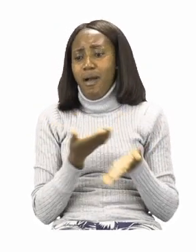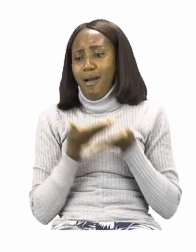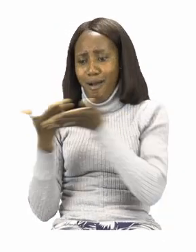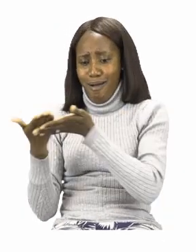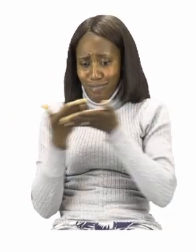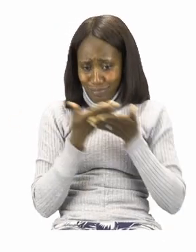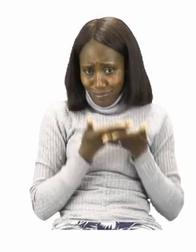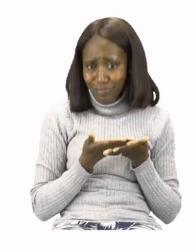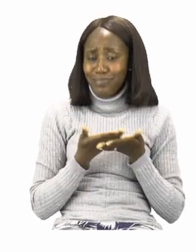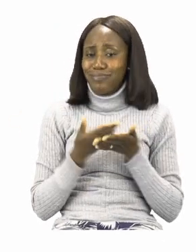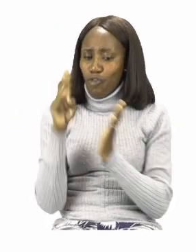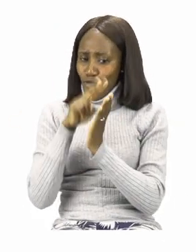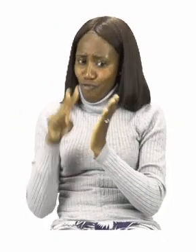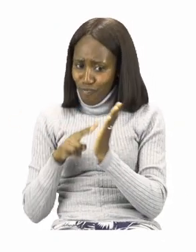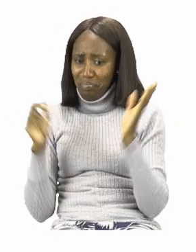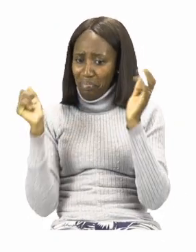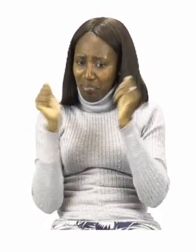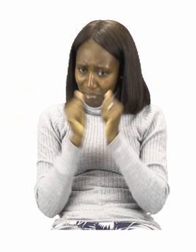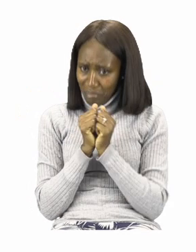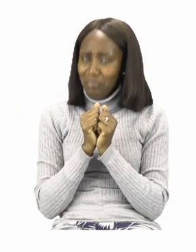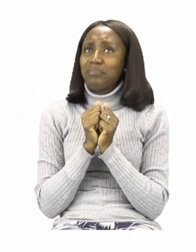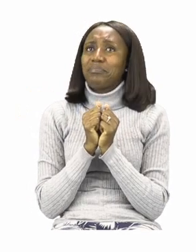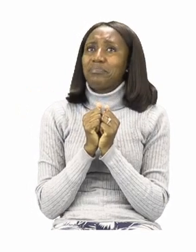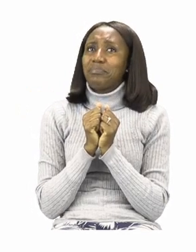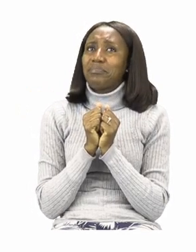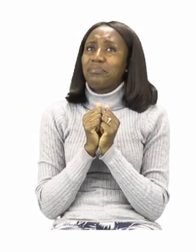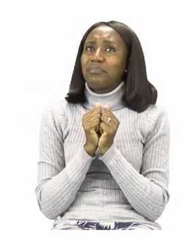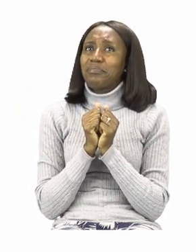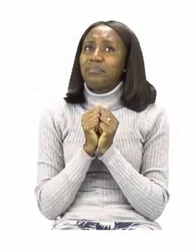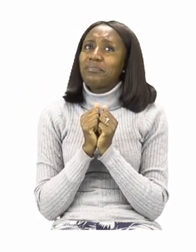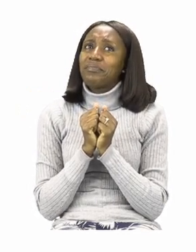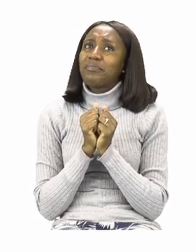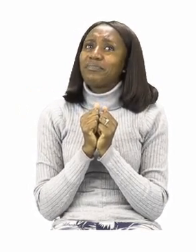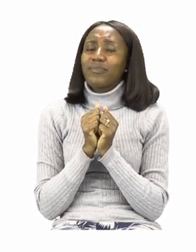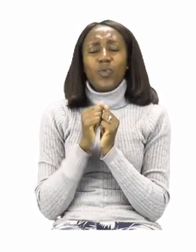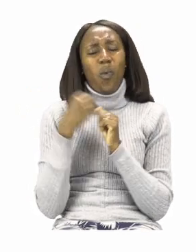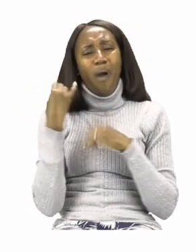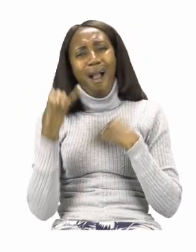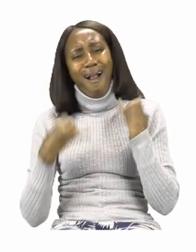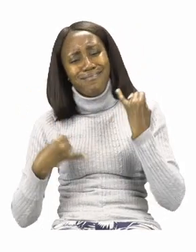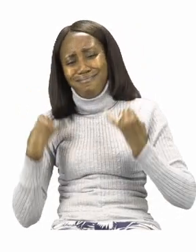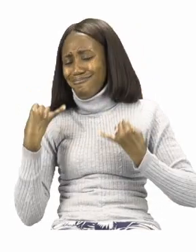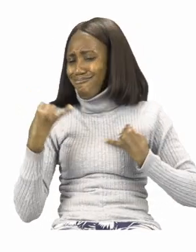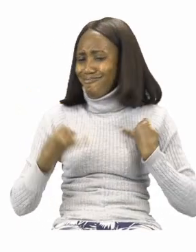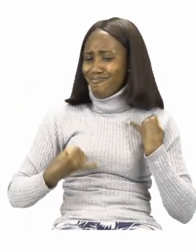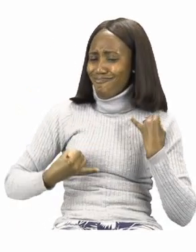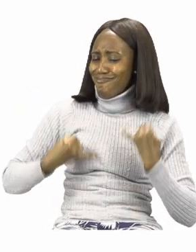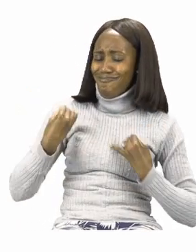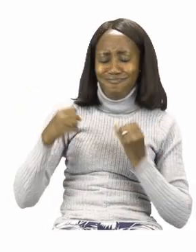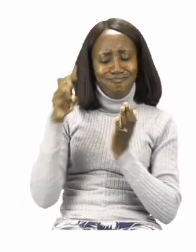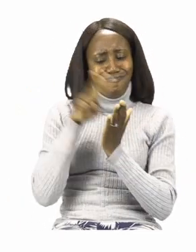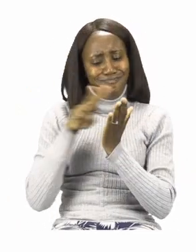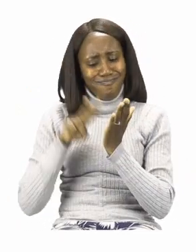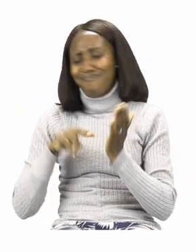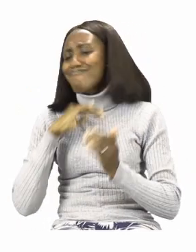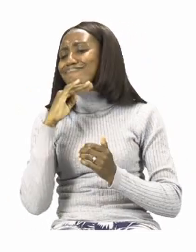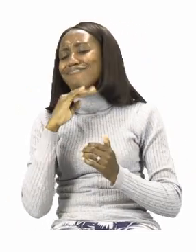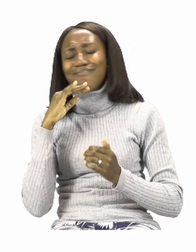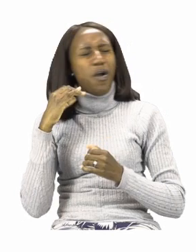to read the words. We enjoy the story in the book and have fun